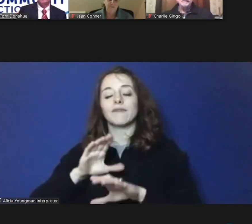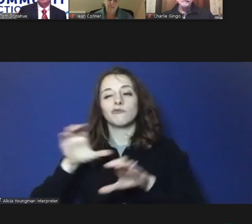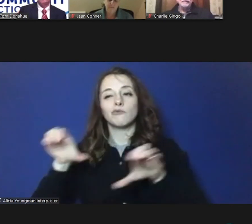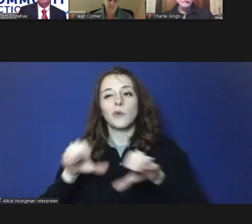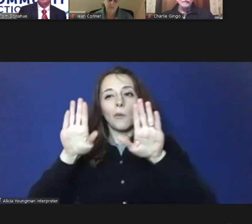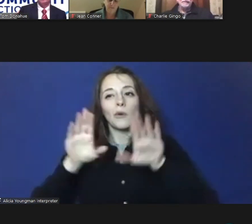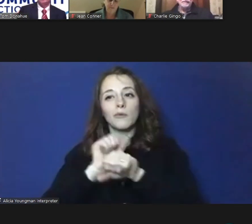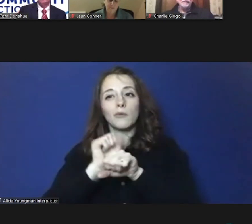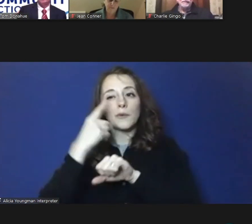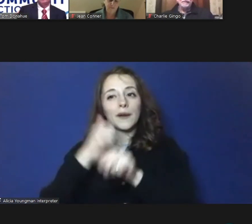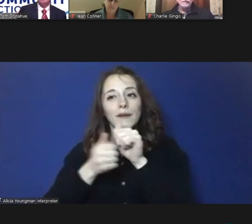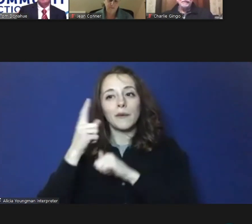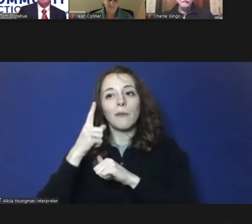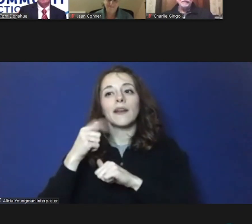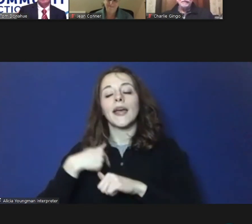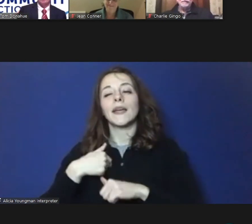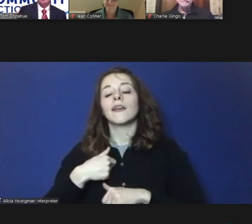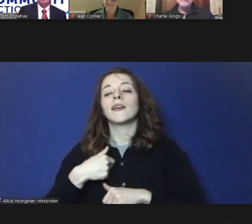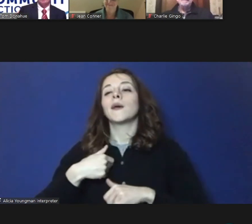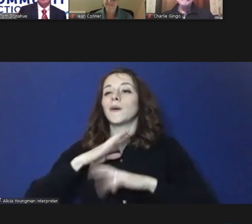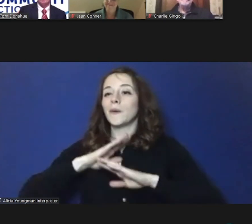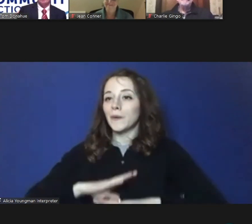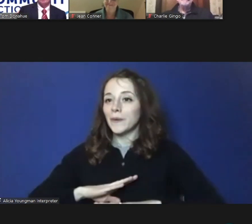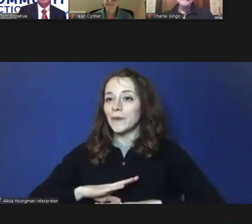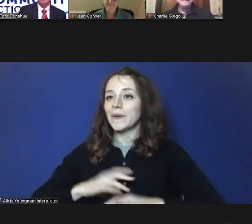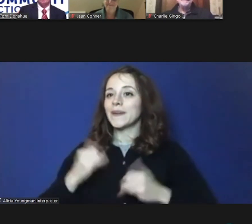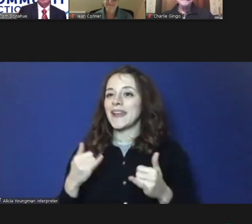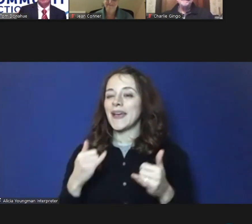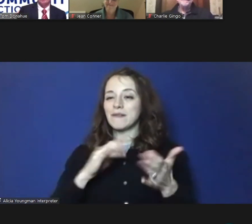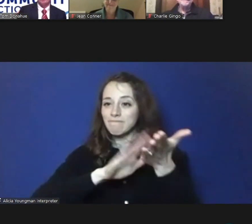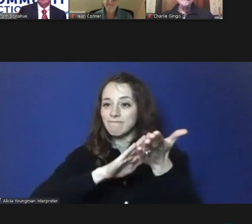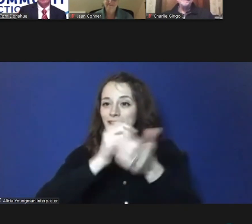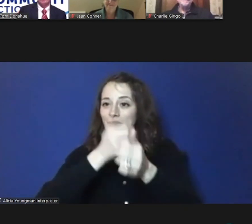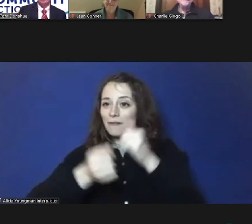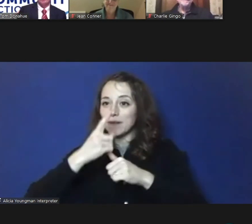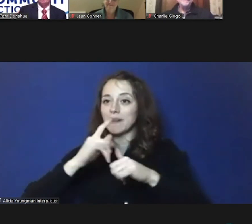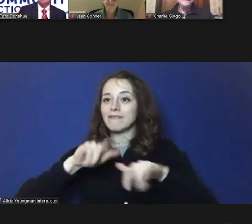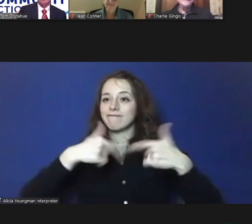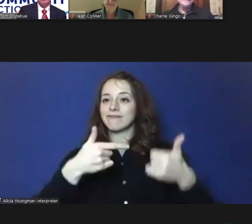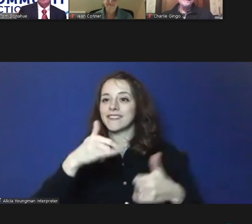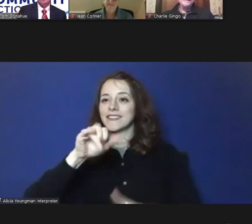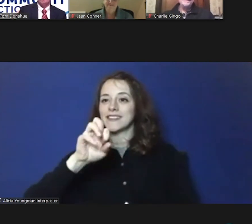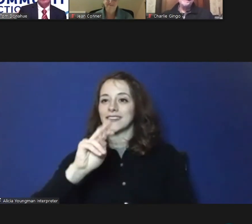So I've needed to get that off my chest, and I have now done so, Jason, so I'm handing it back to you.